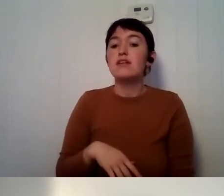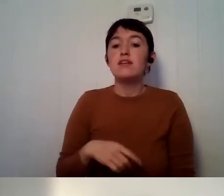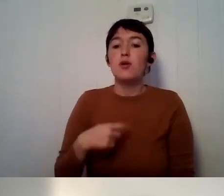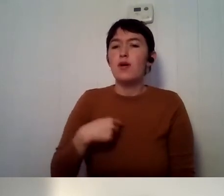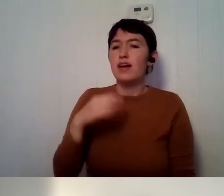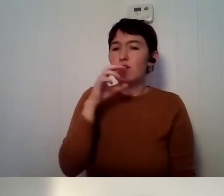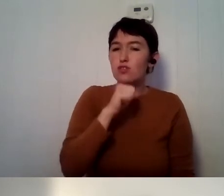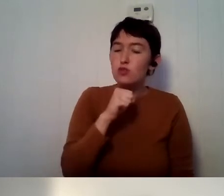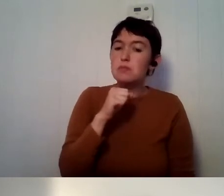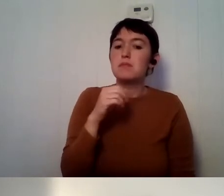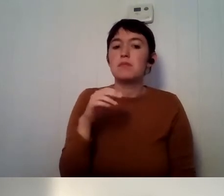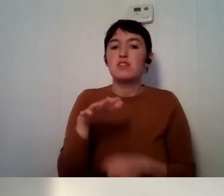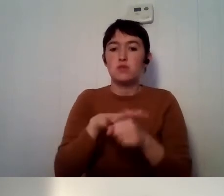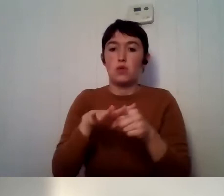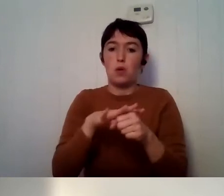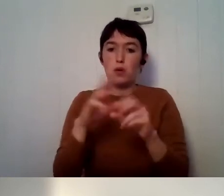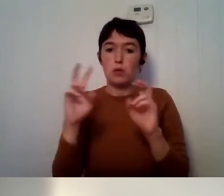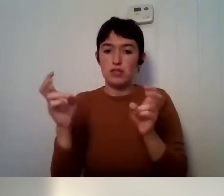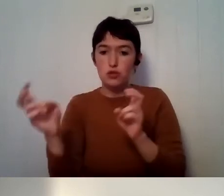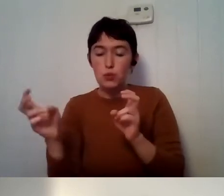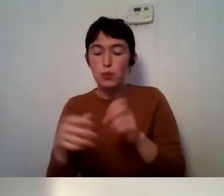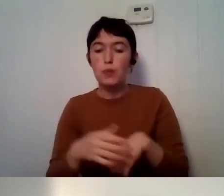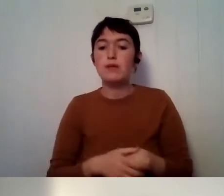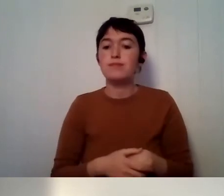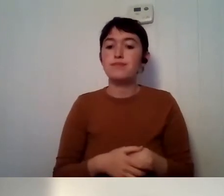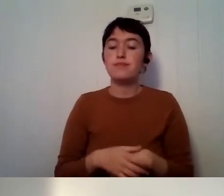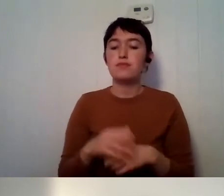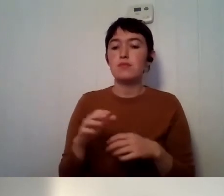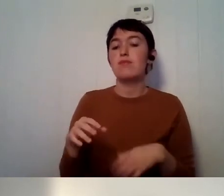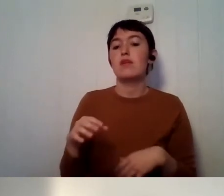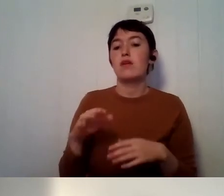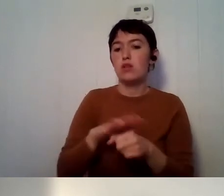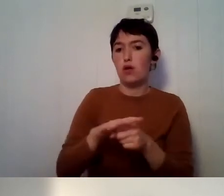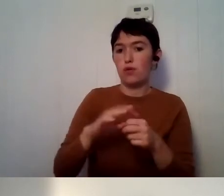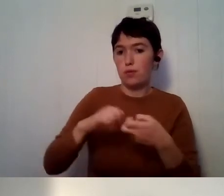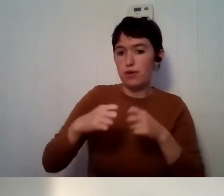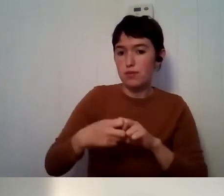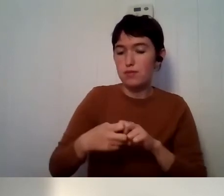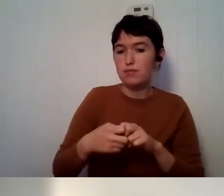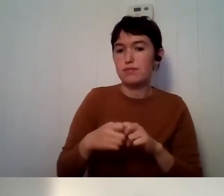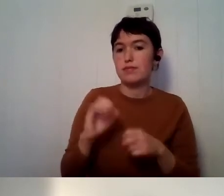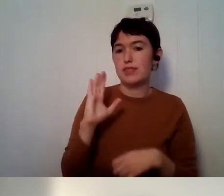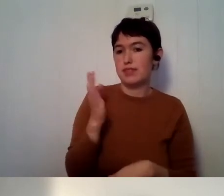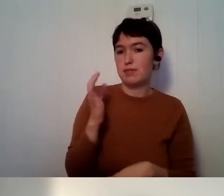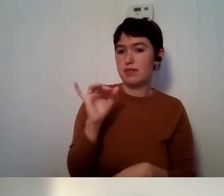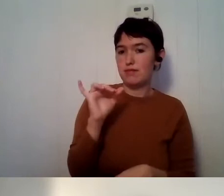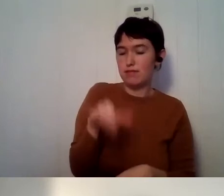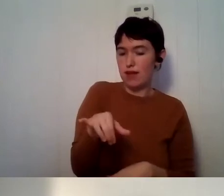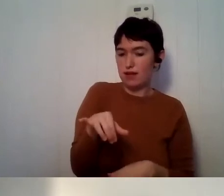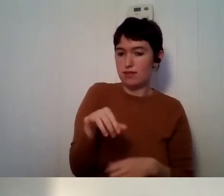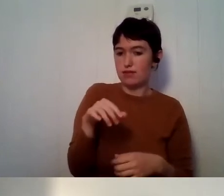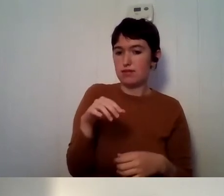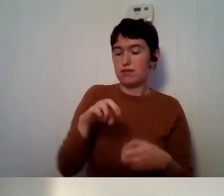local issue. And that's sort of what it sounds like. So I'm not actually too sure